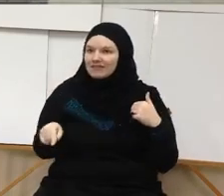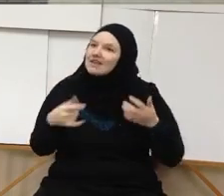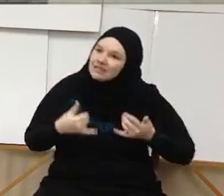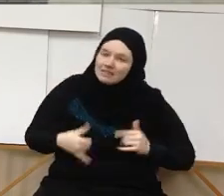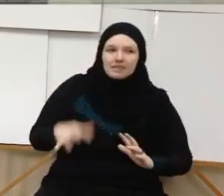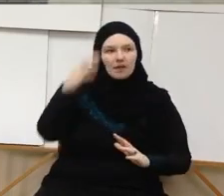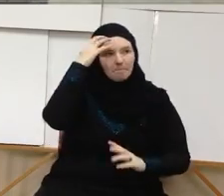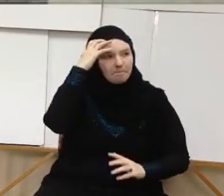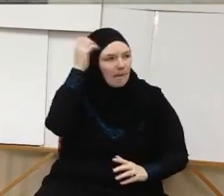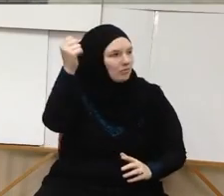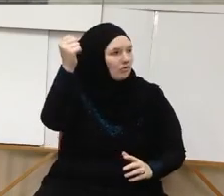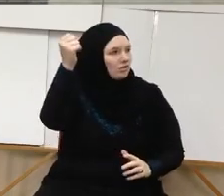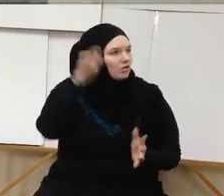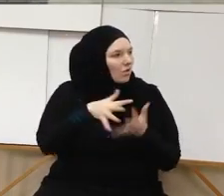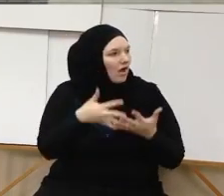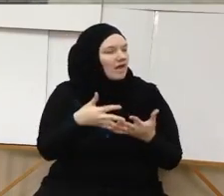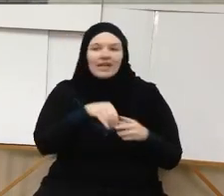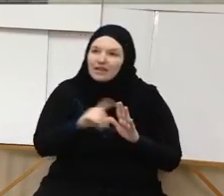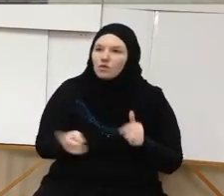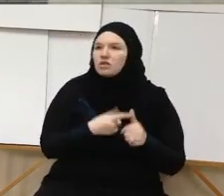Quran in its original language.